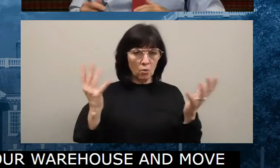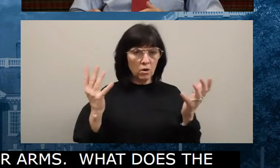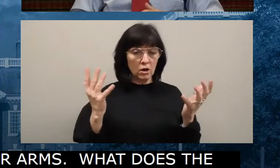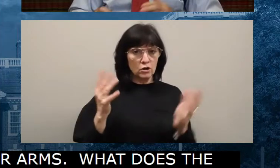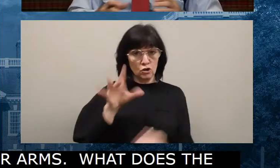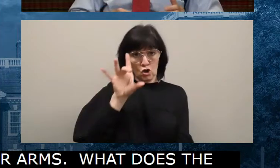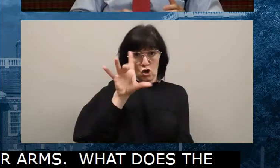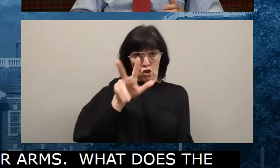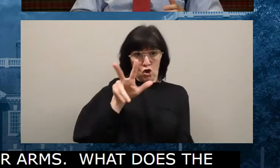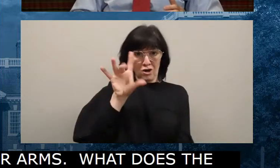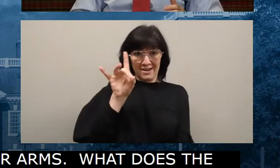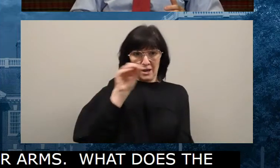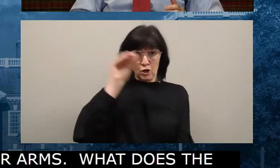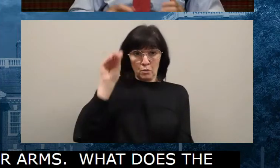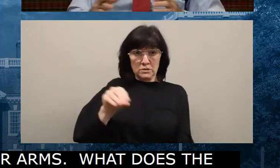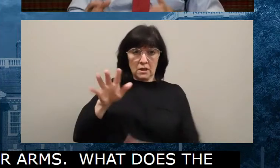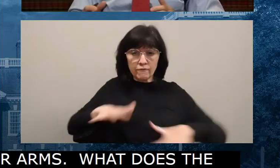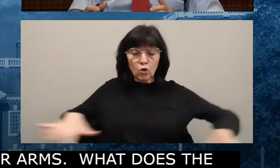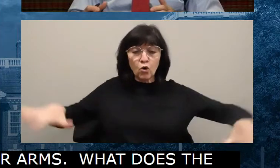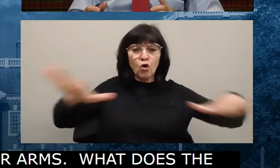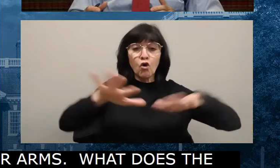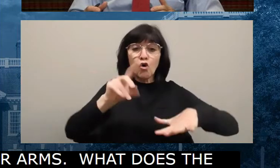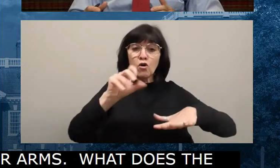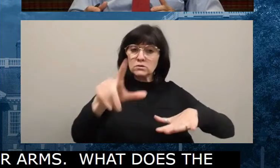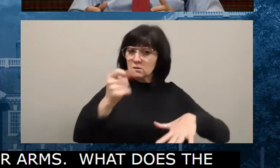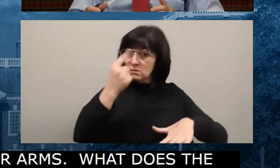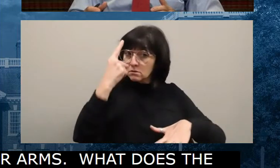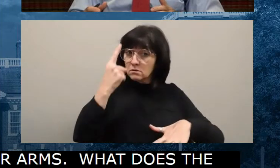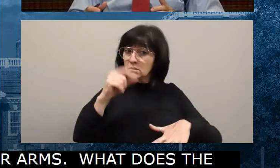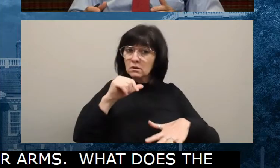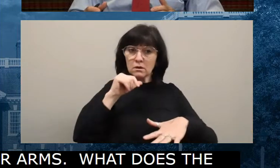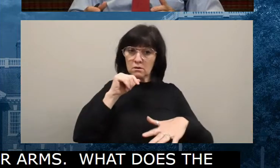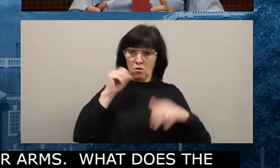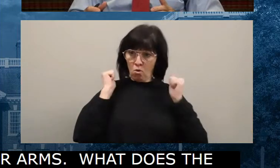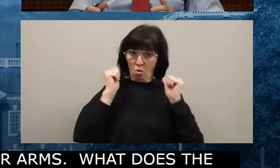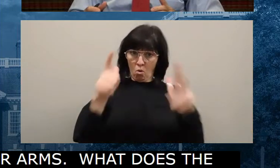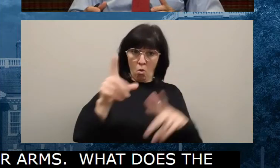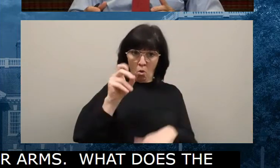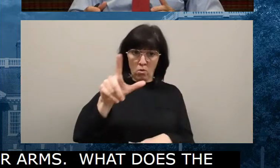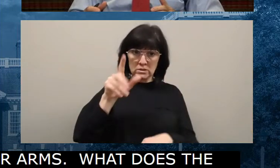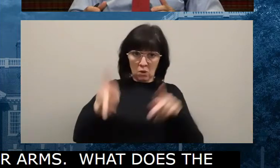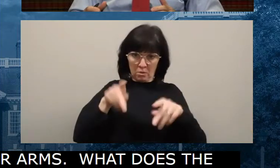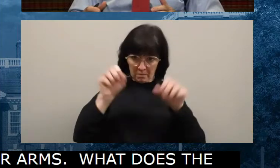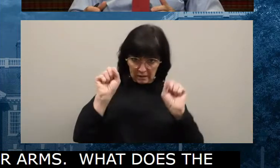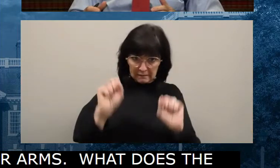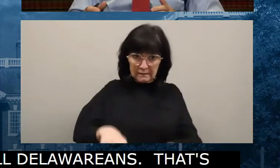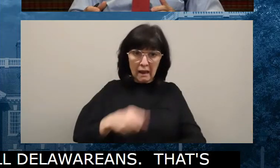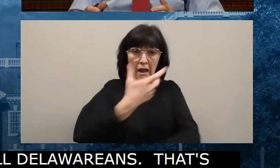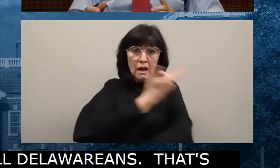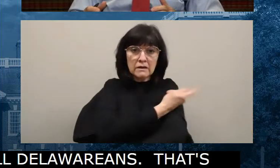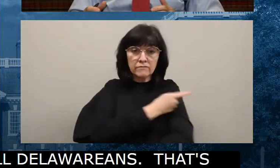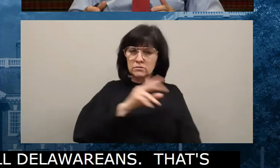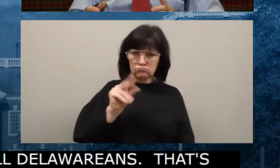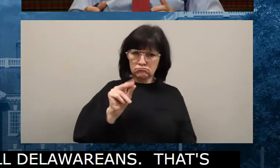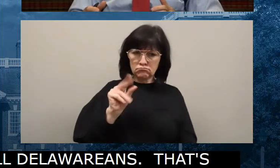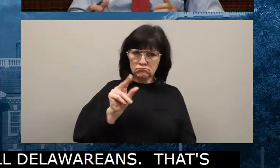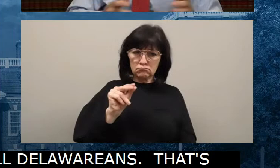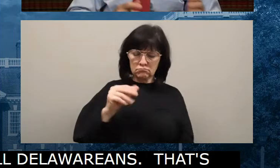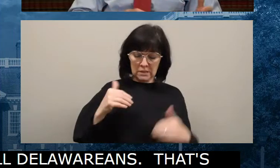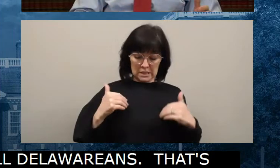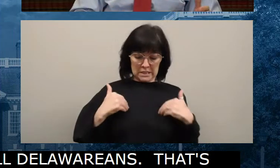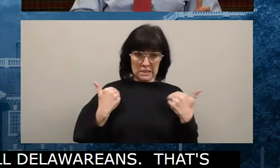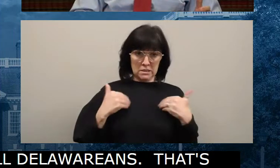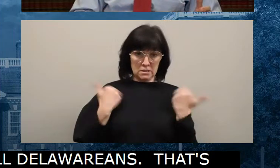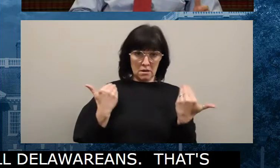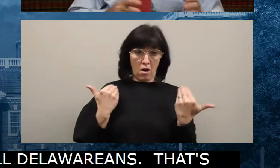Remember that not all Delawareans are eligible to be vaccinated at this point. Youth and children 15 years